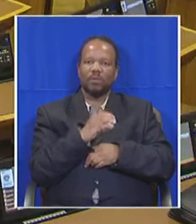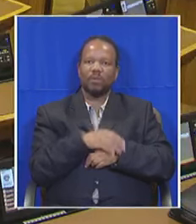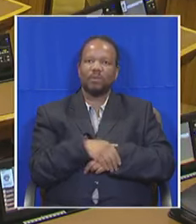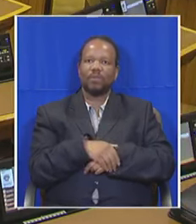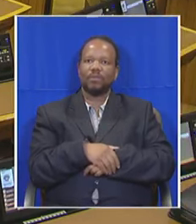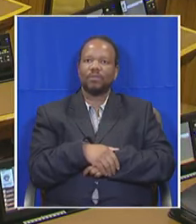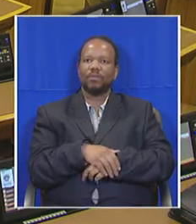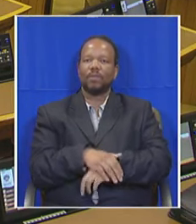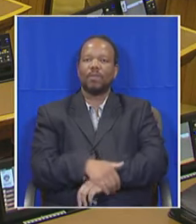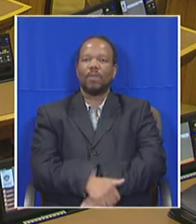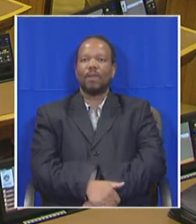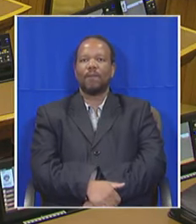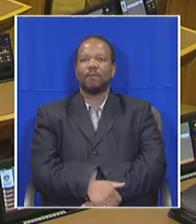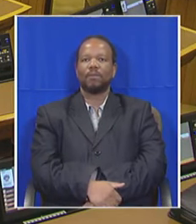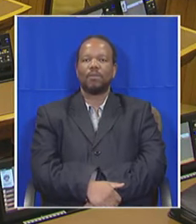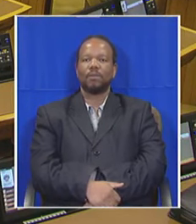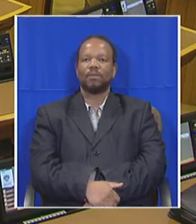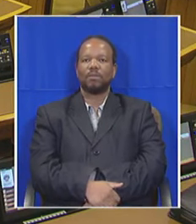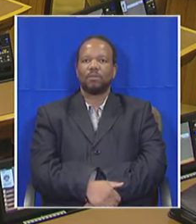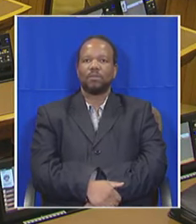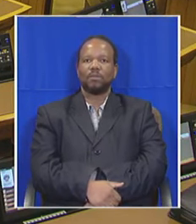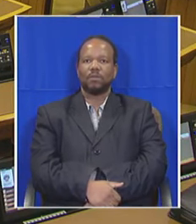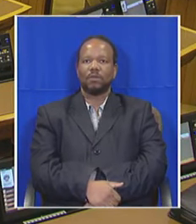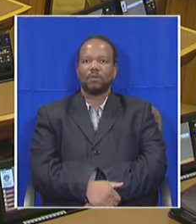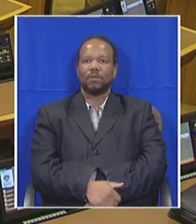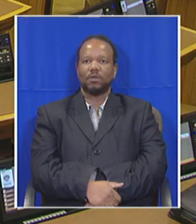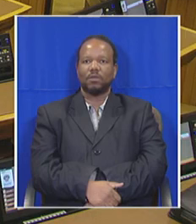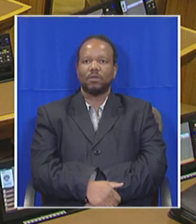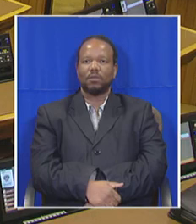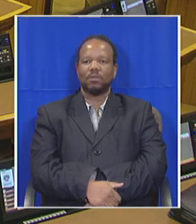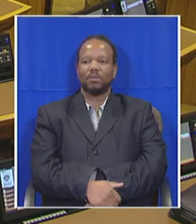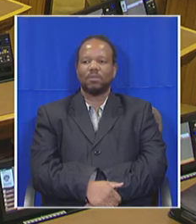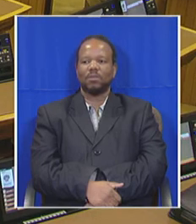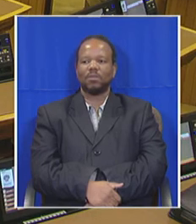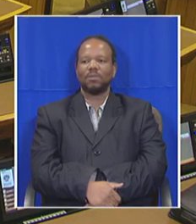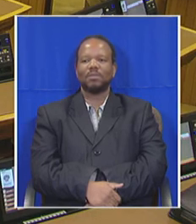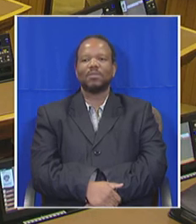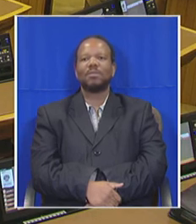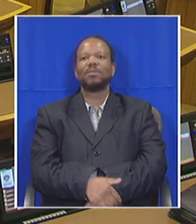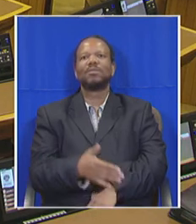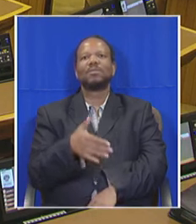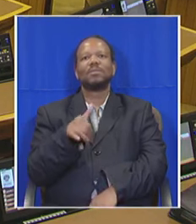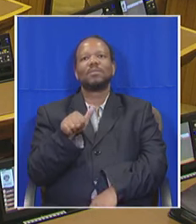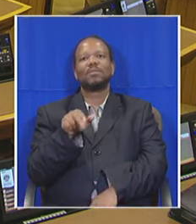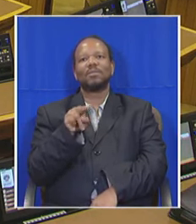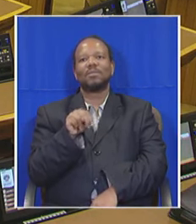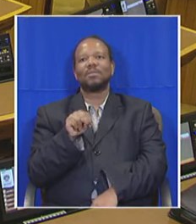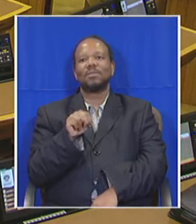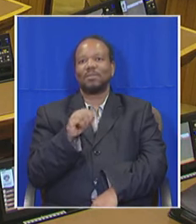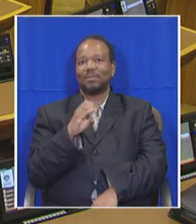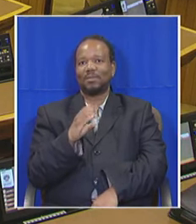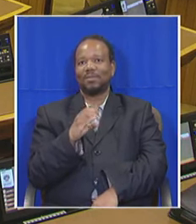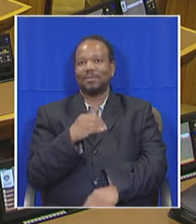Nza susumeta hi ku yimela ANC leswaku eka ntshamo lowu landzelaka huvo yi